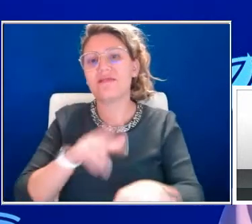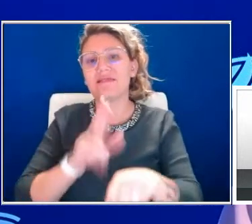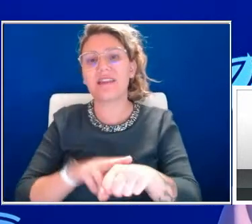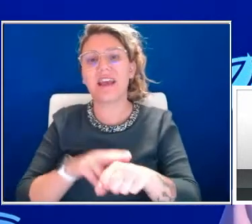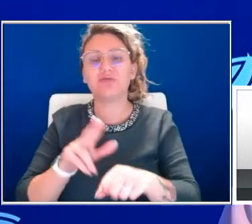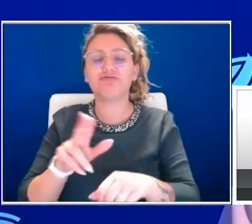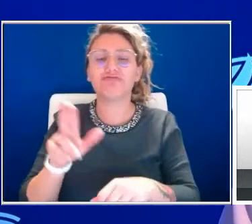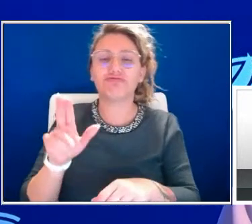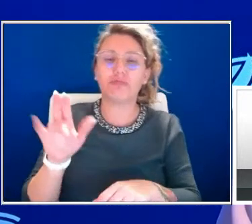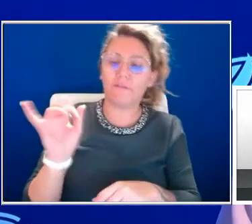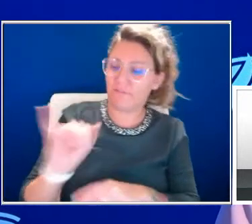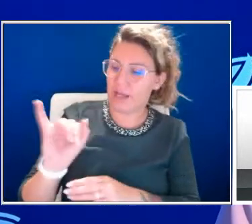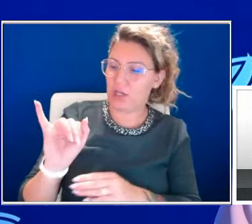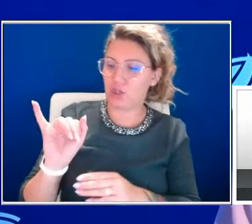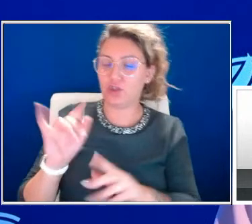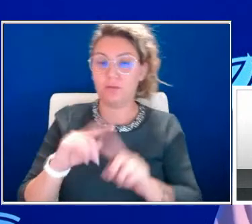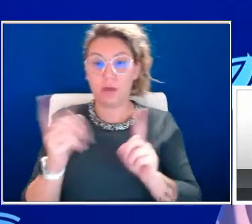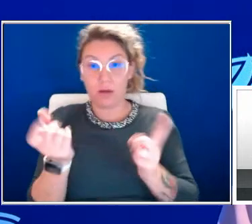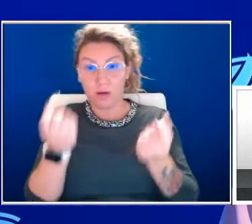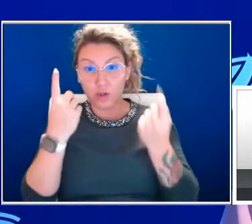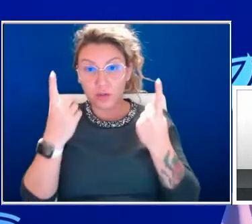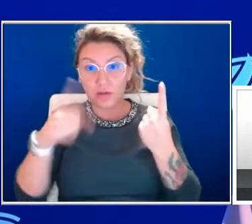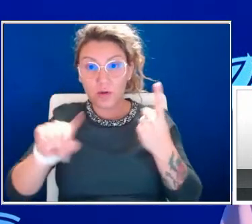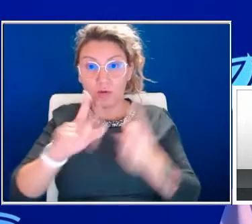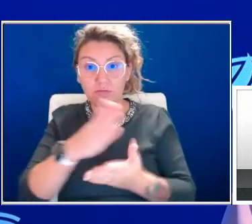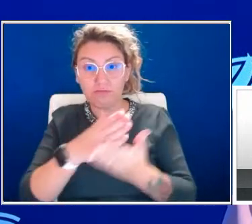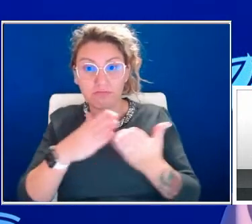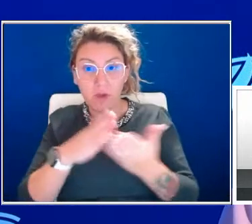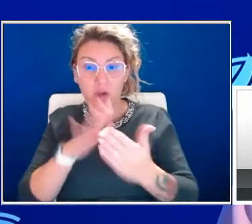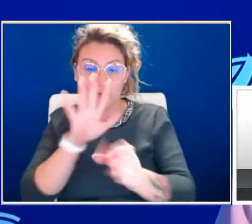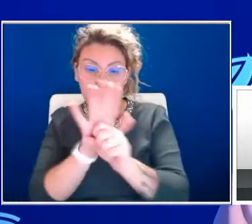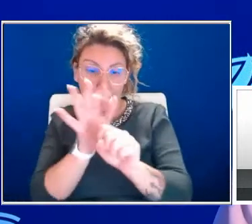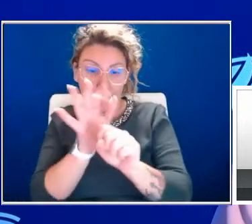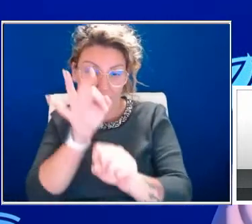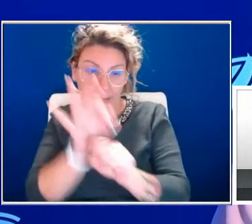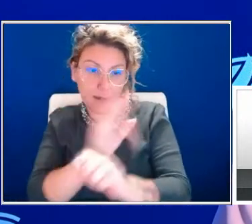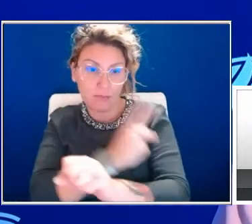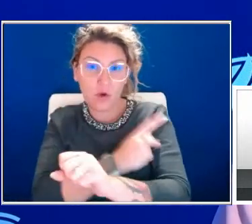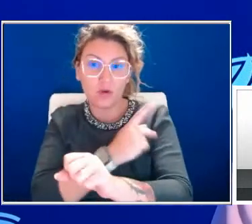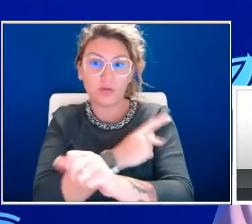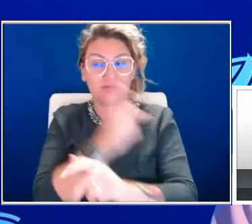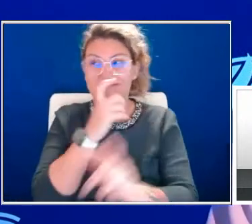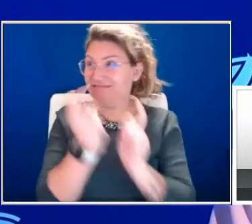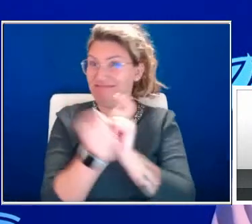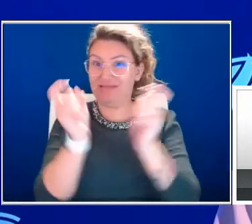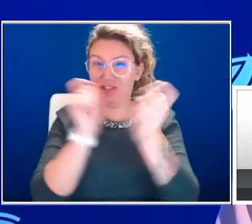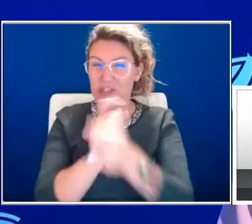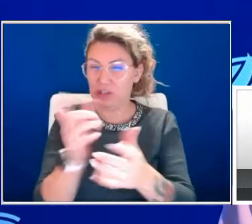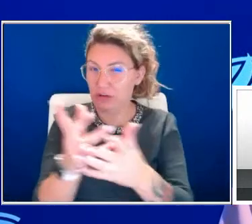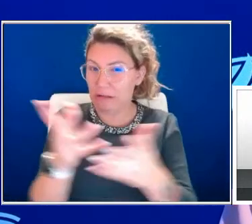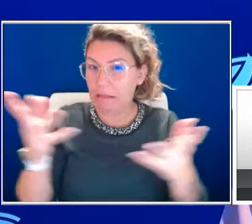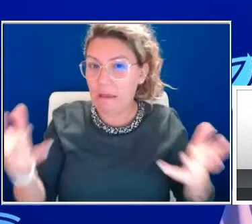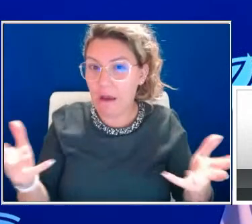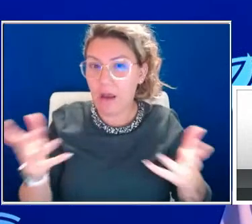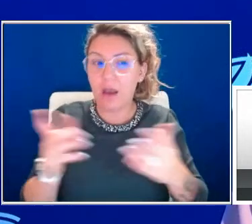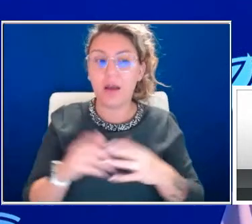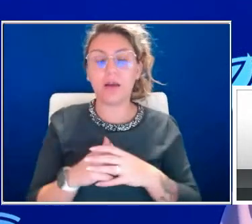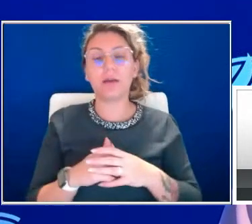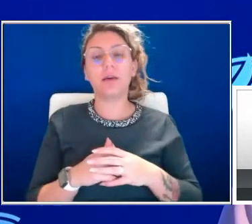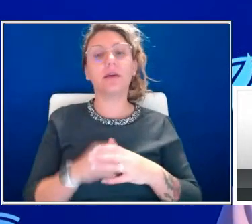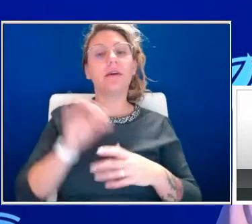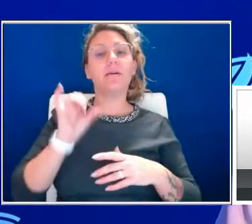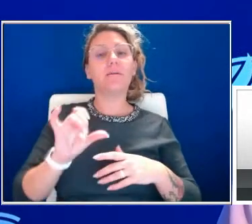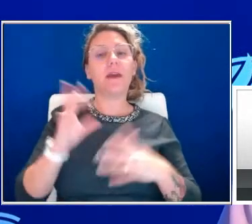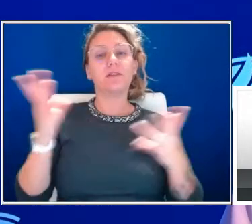also understand that there are some of those parts on the spike protein that really have not changed too much, and that is what we are able